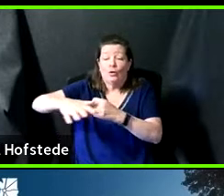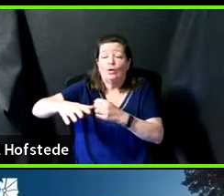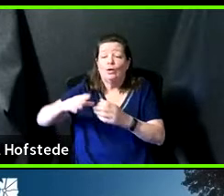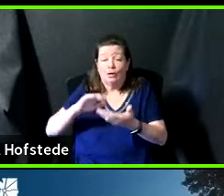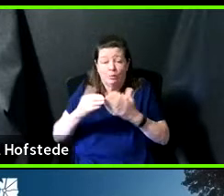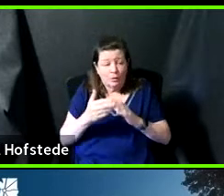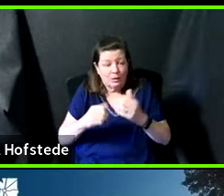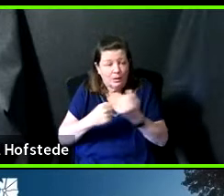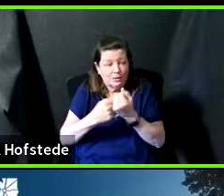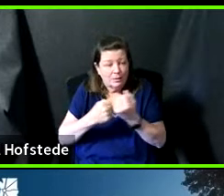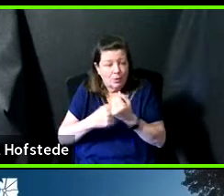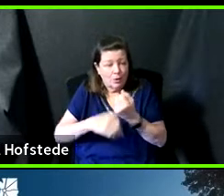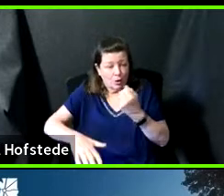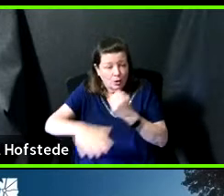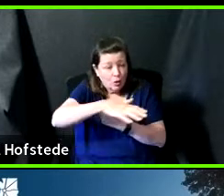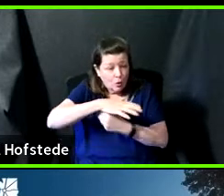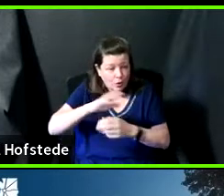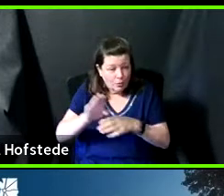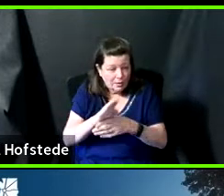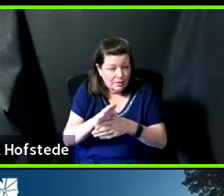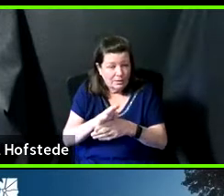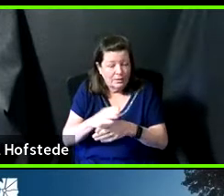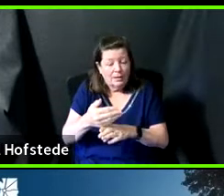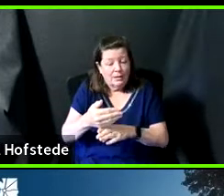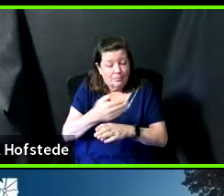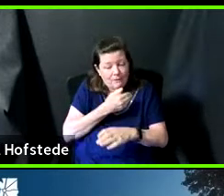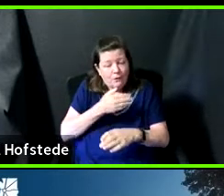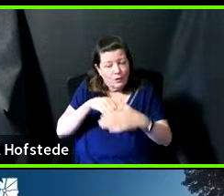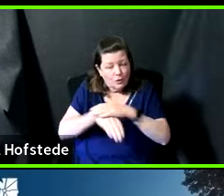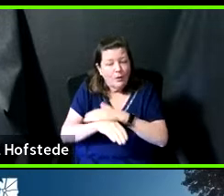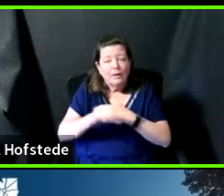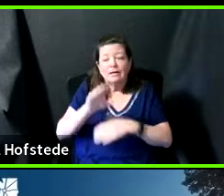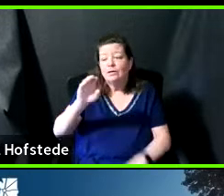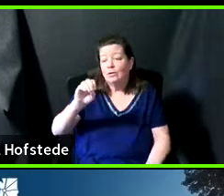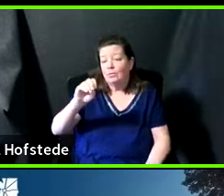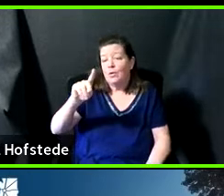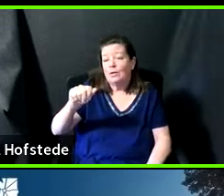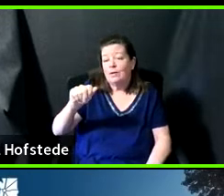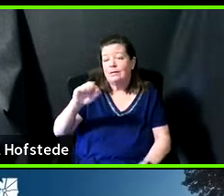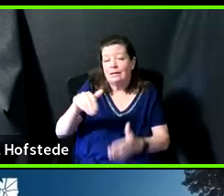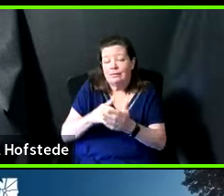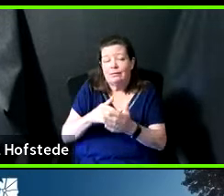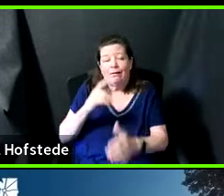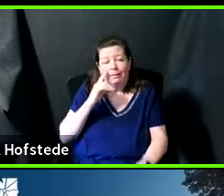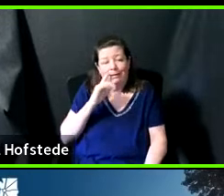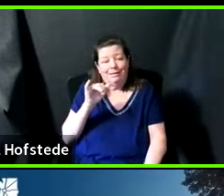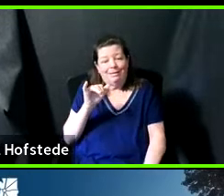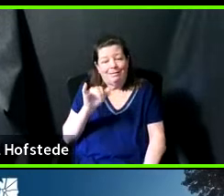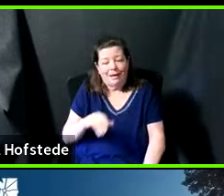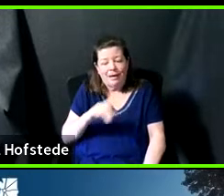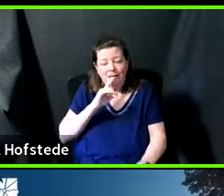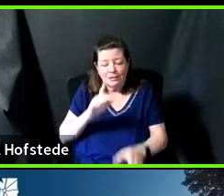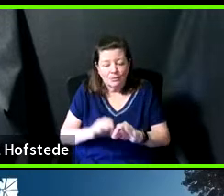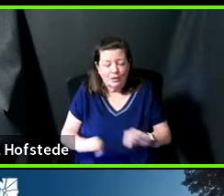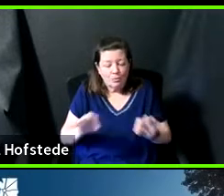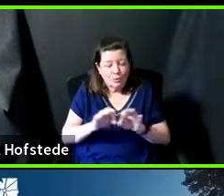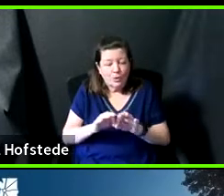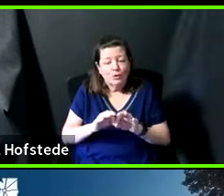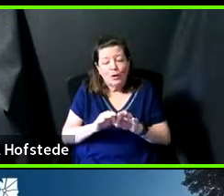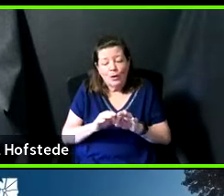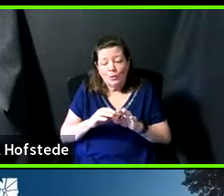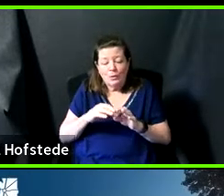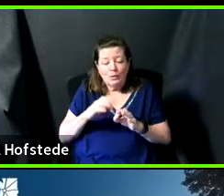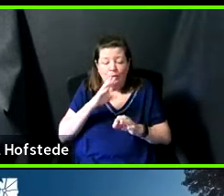local businesses before having to then, venture inside. And that's something that I feel like is really important when you're looking at equity, is